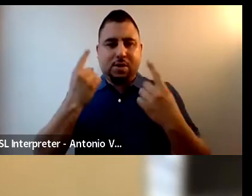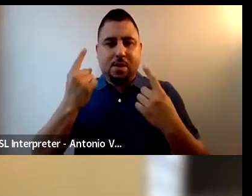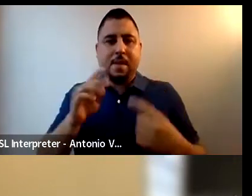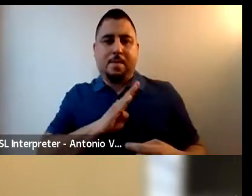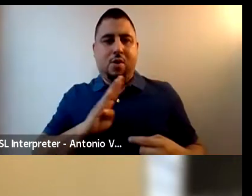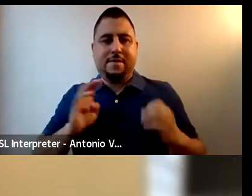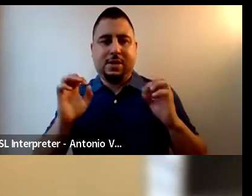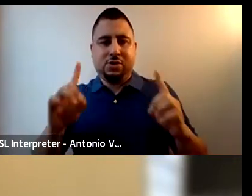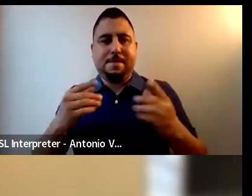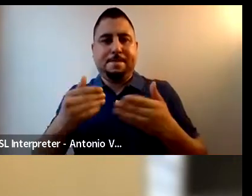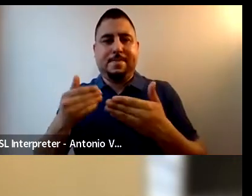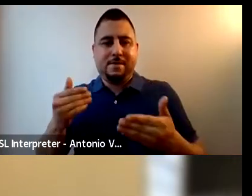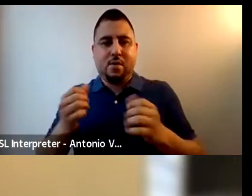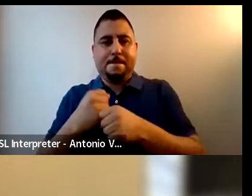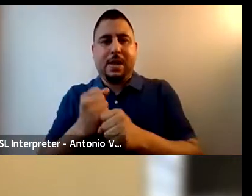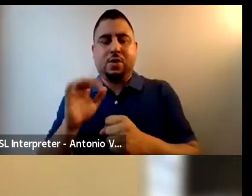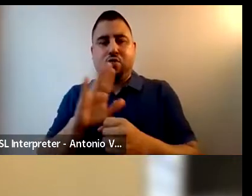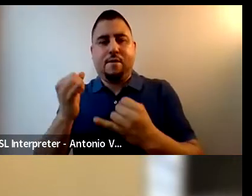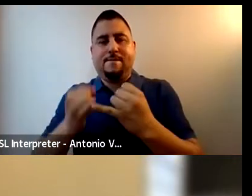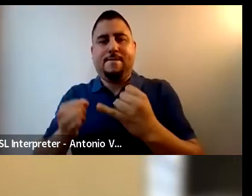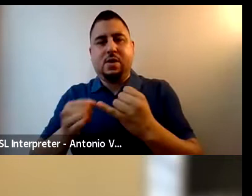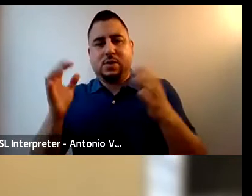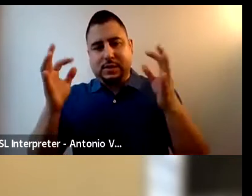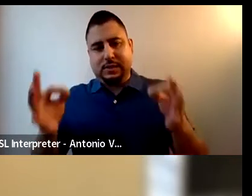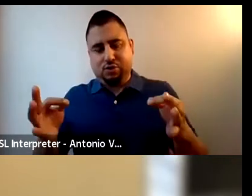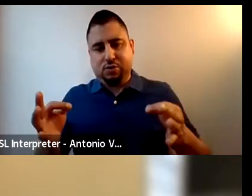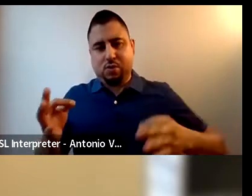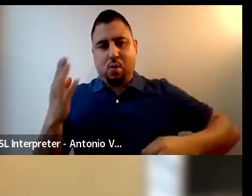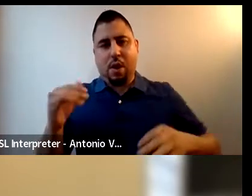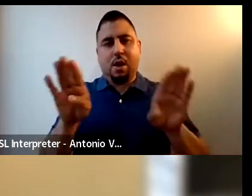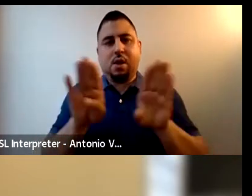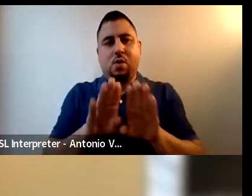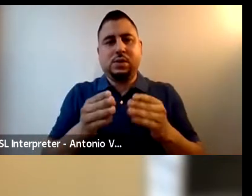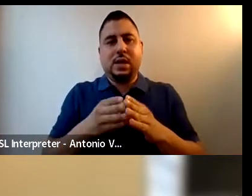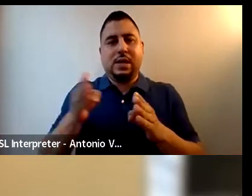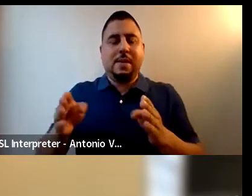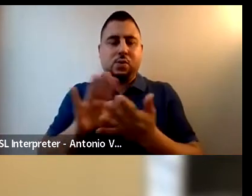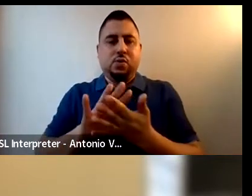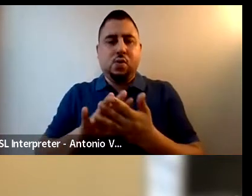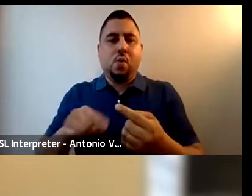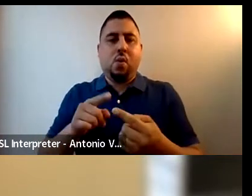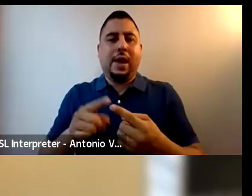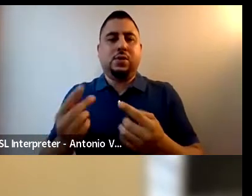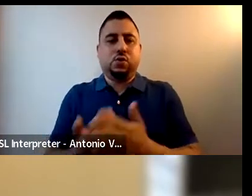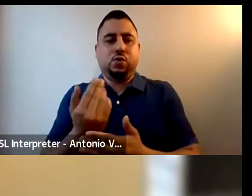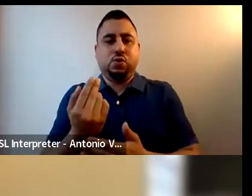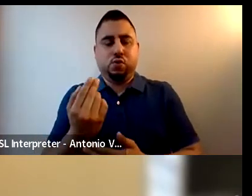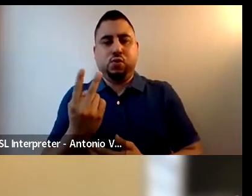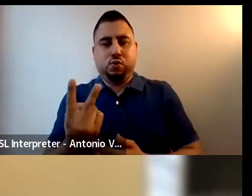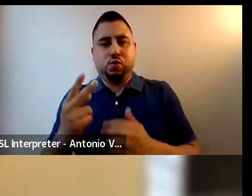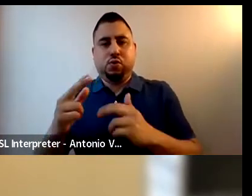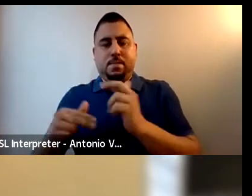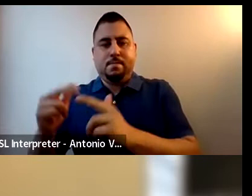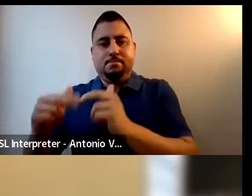Board of Education before making your final decision. Why close a neighborhood school when two new developments are being